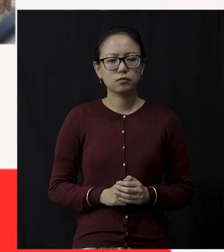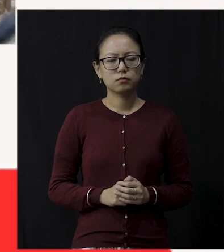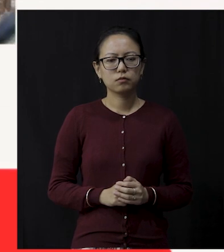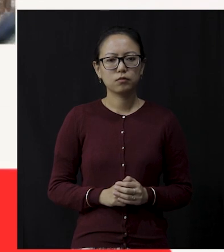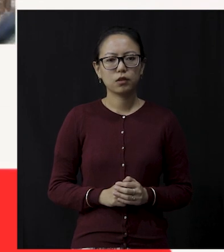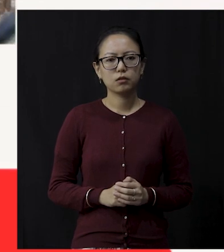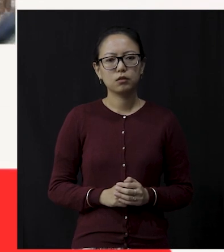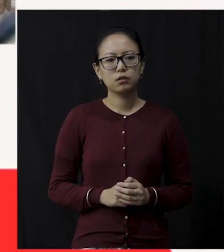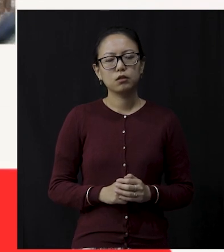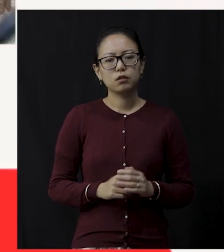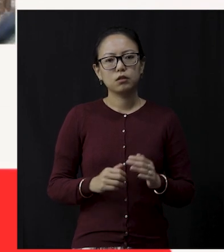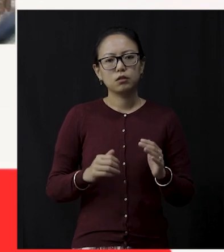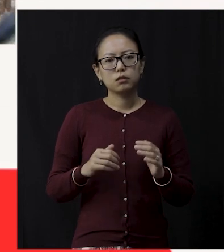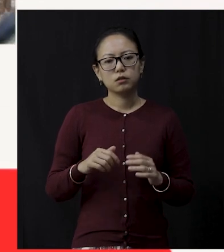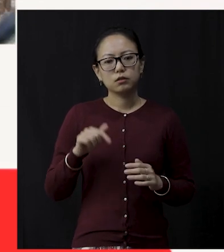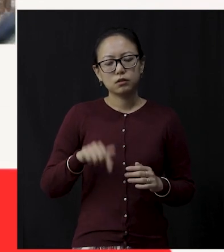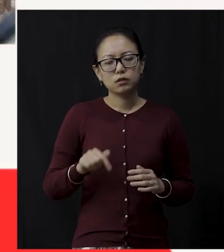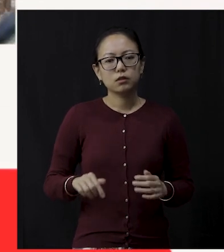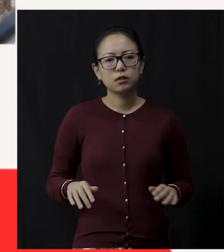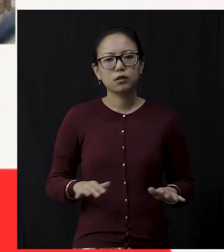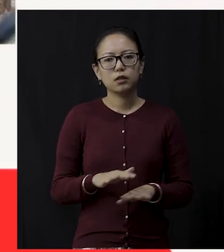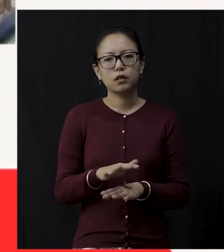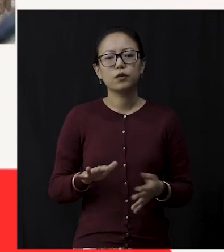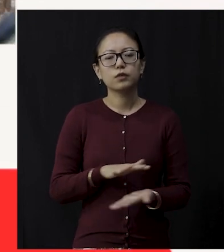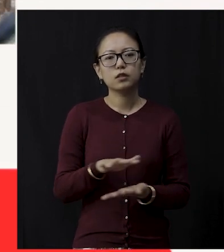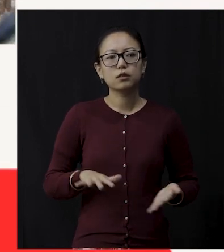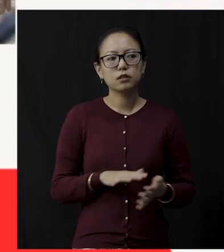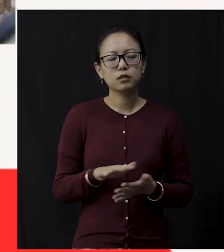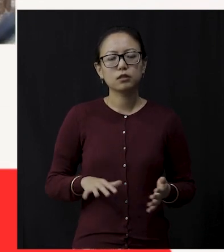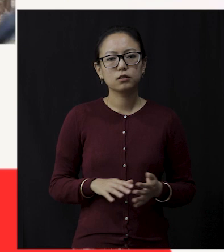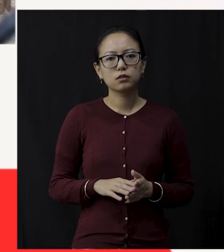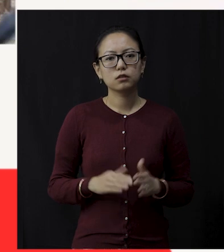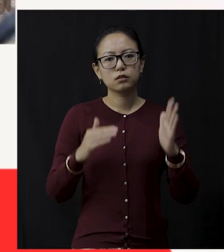Now students, we are going to discuss about zoo.